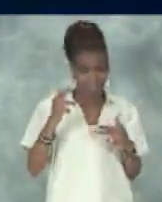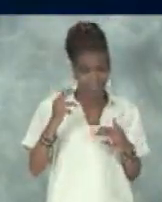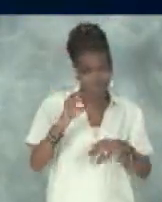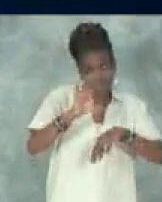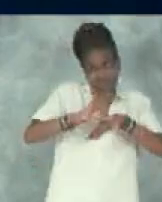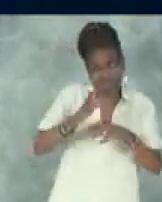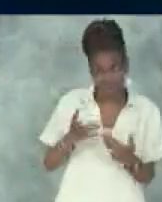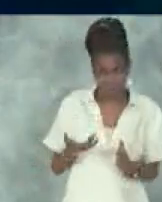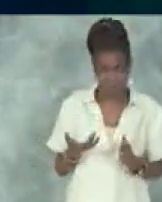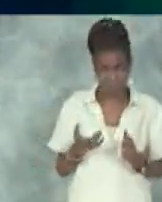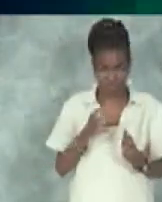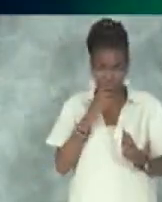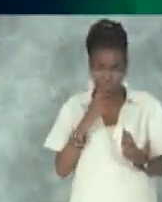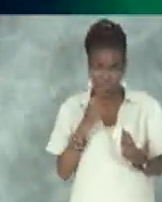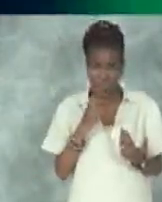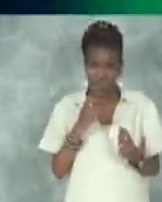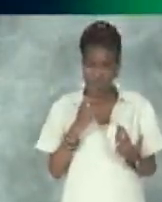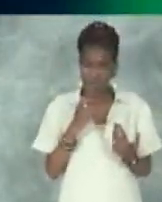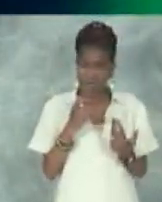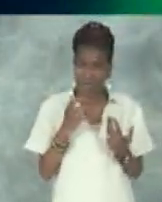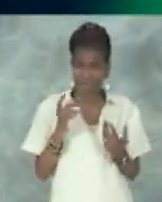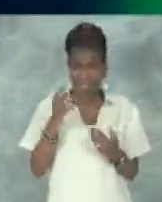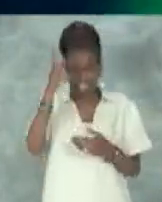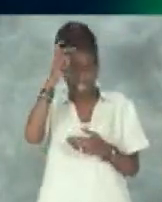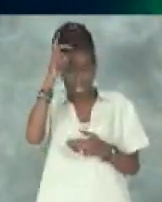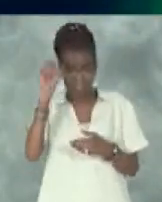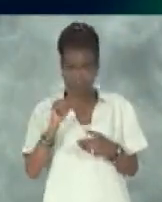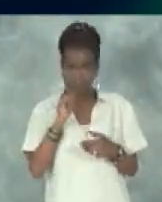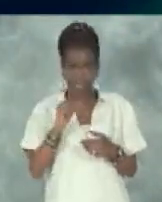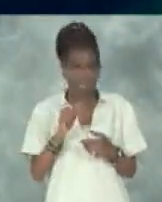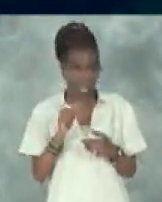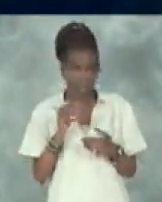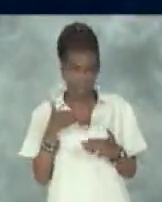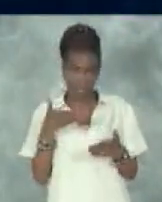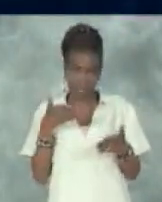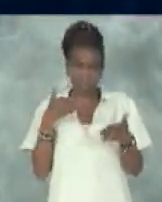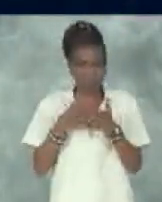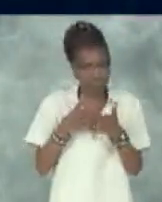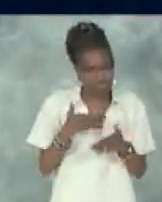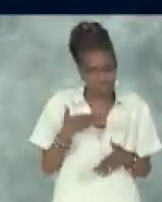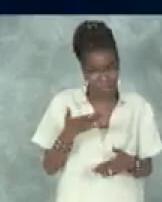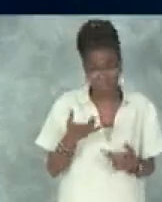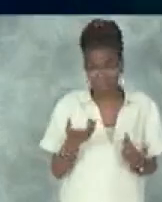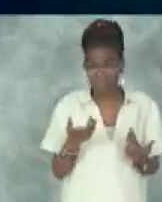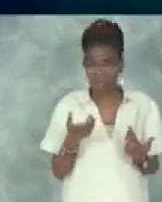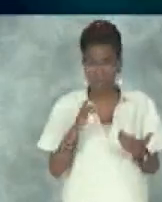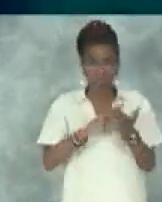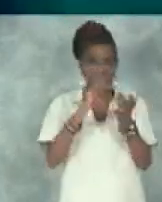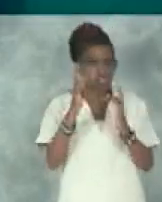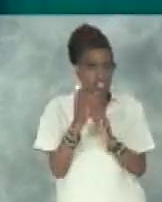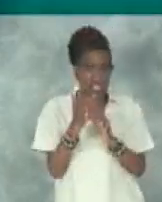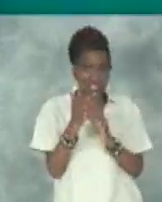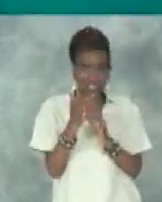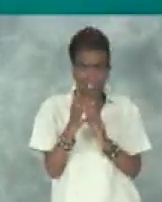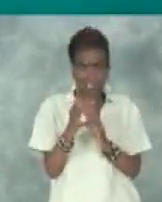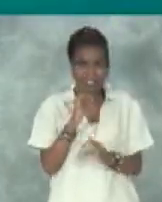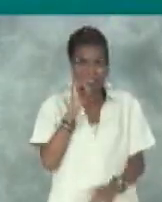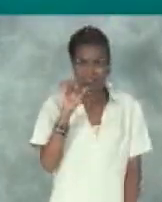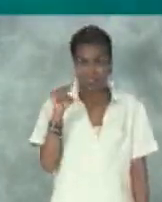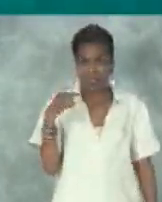was Jesus. You need to understand that Jesus is not just a postulation to me. Jesus is not